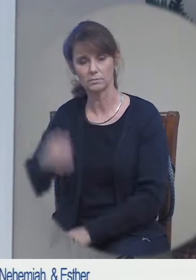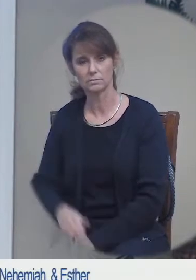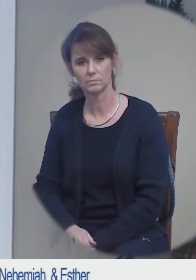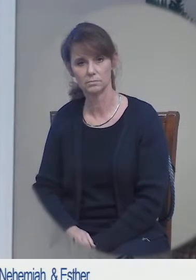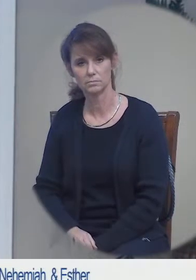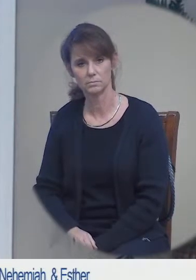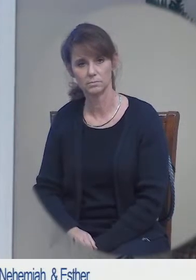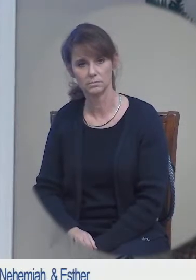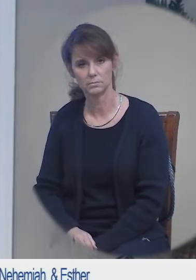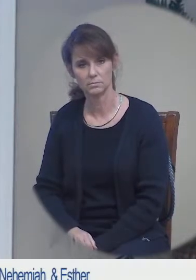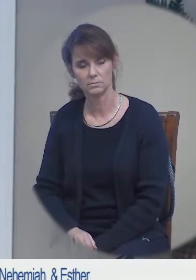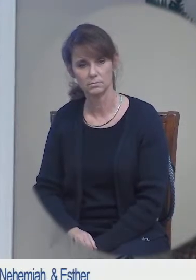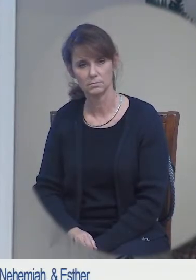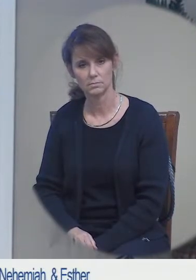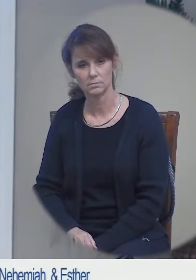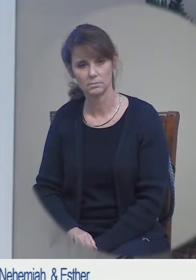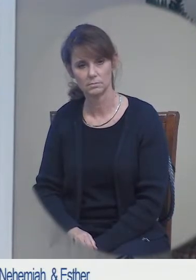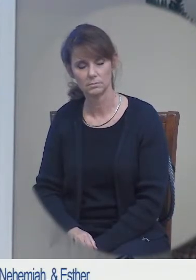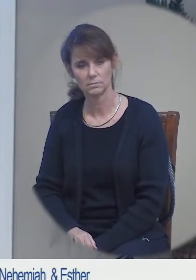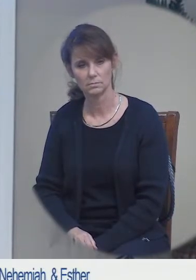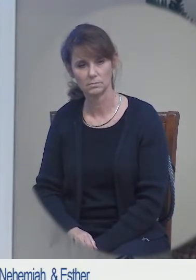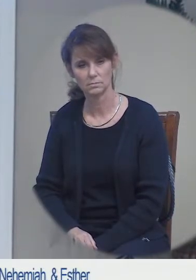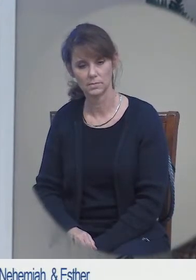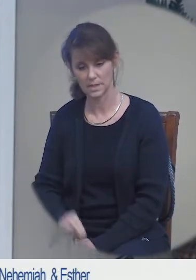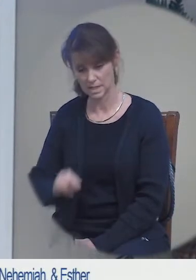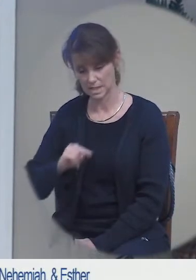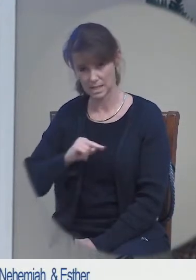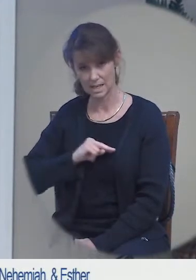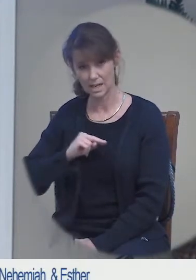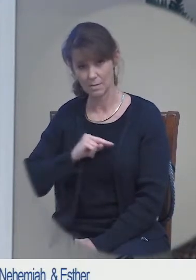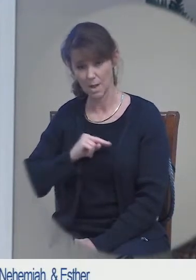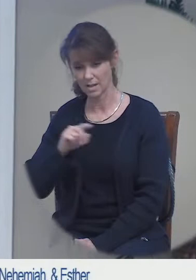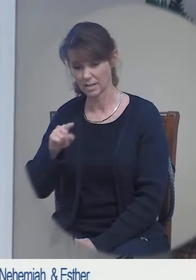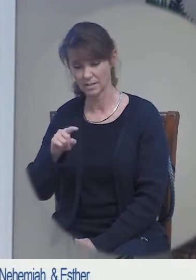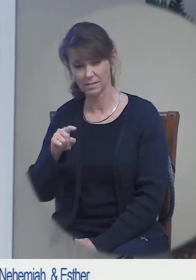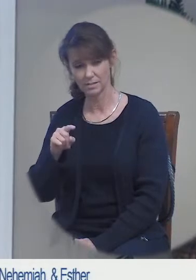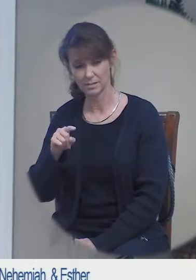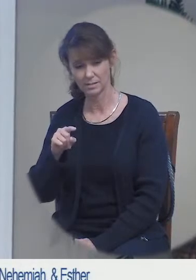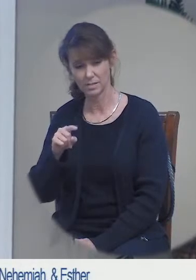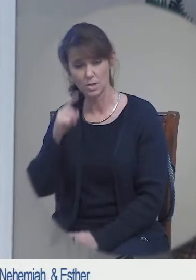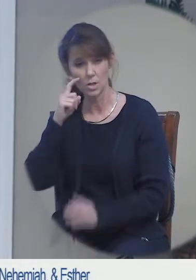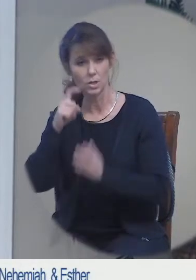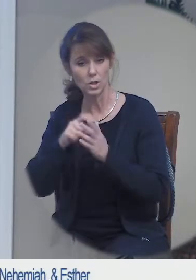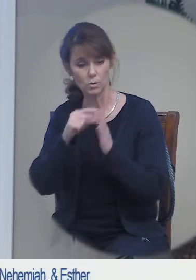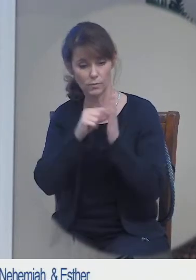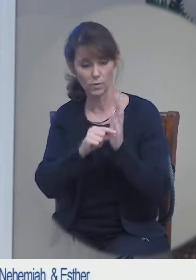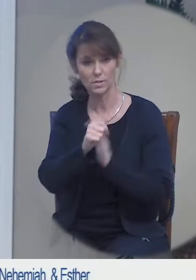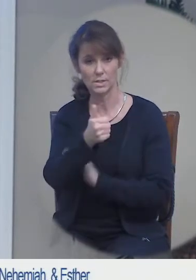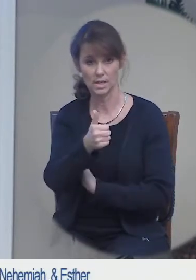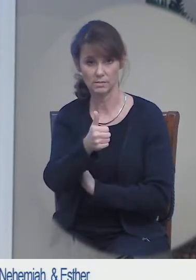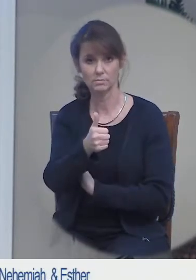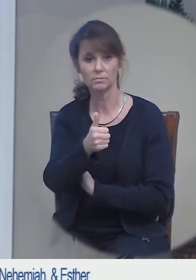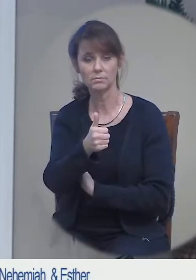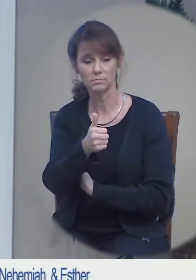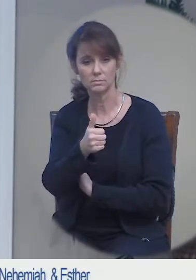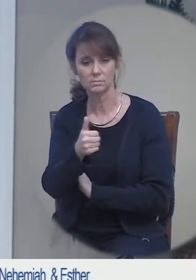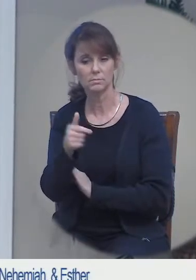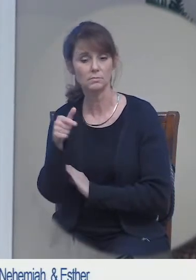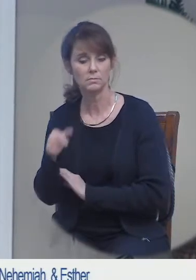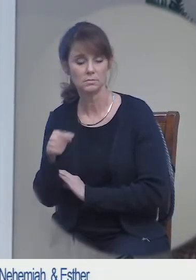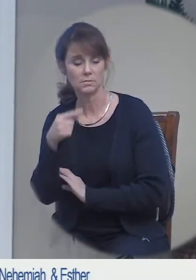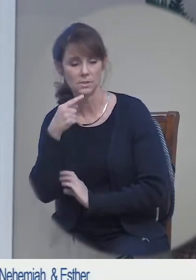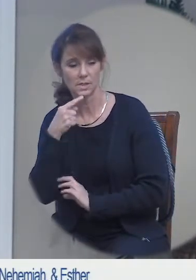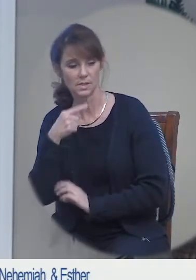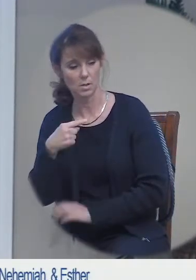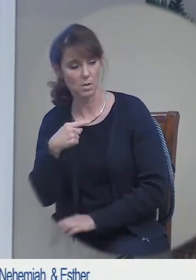brother's. And so look at what Nehemiah does here. Back in verse 10, he says, I